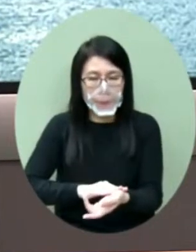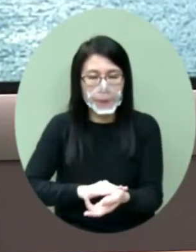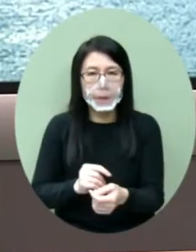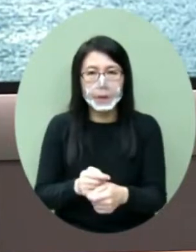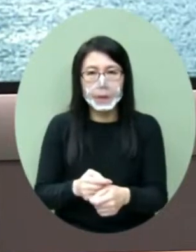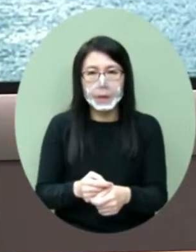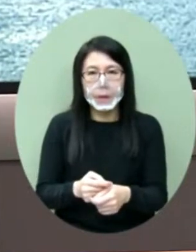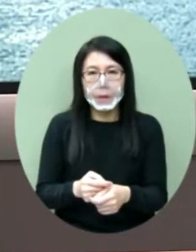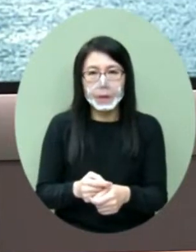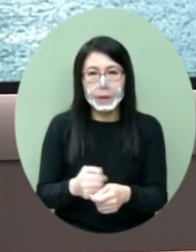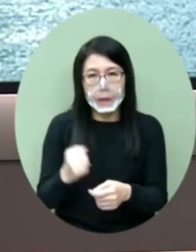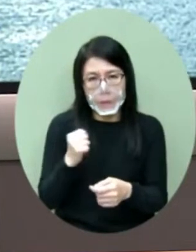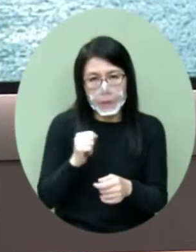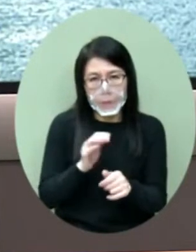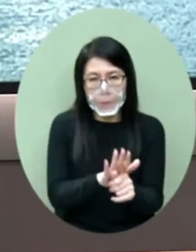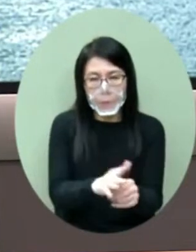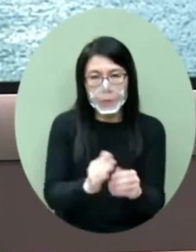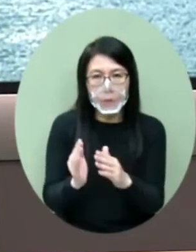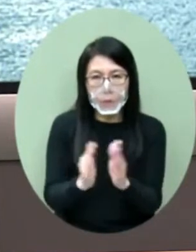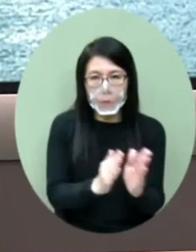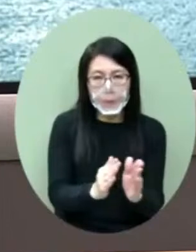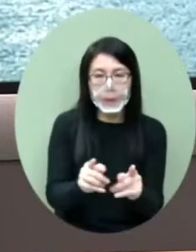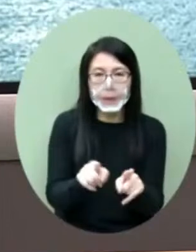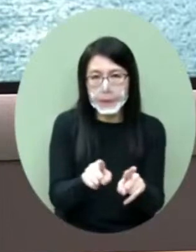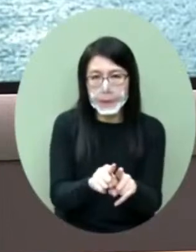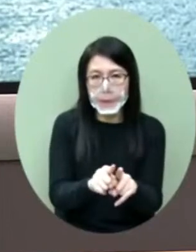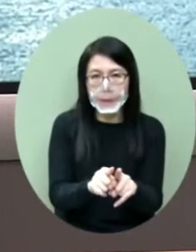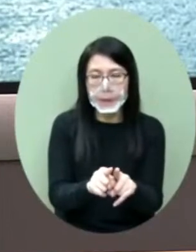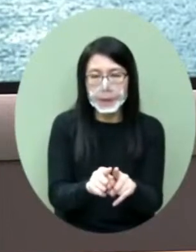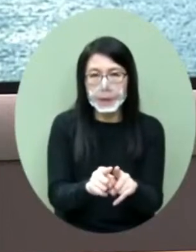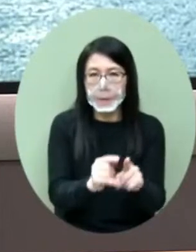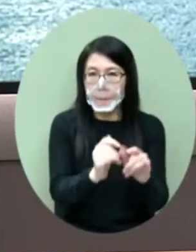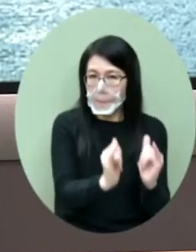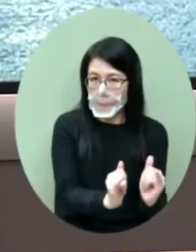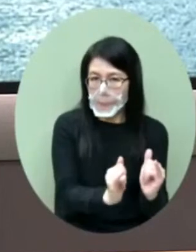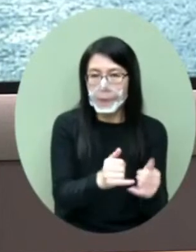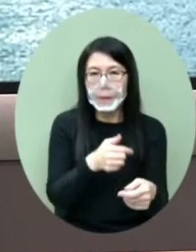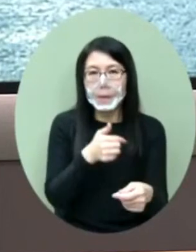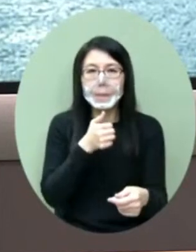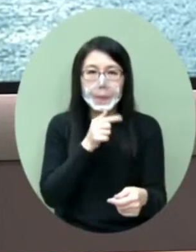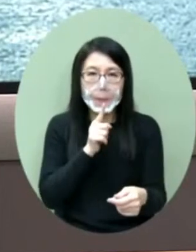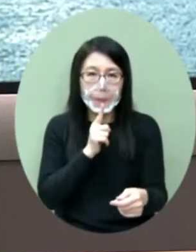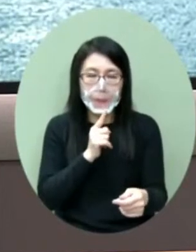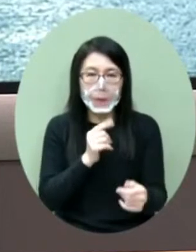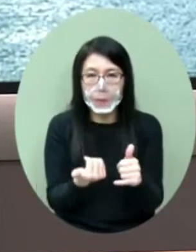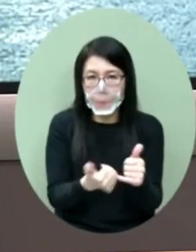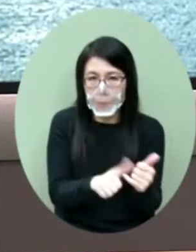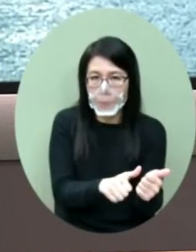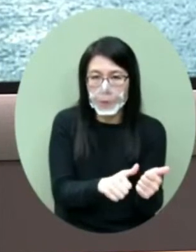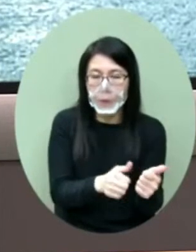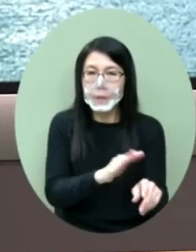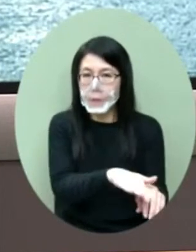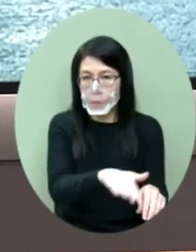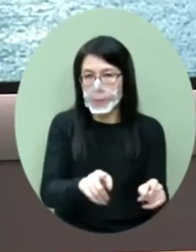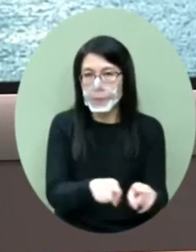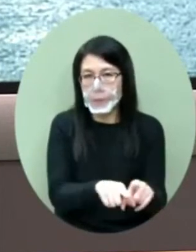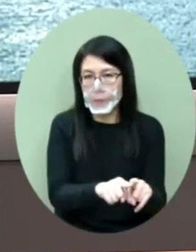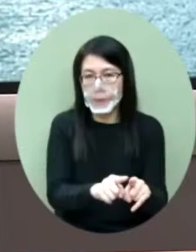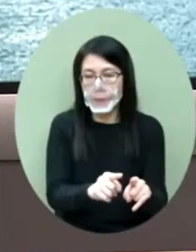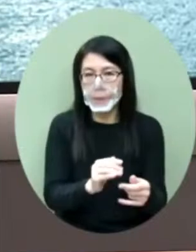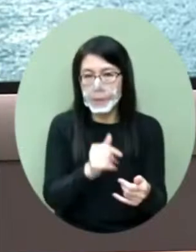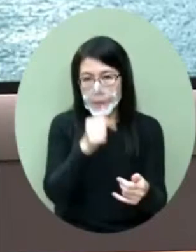is infected and if the parent is infected, we will arrange for them to stay together.